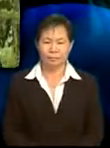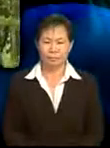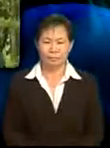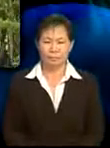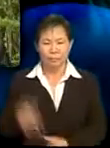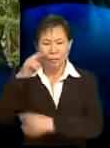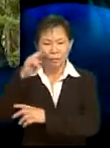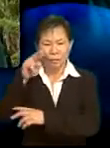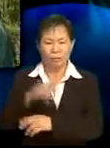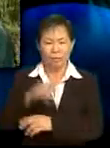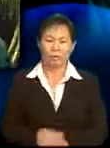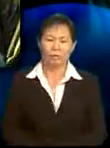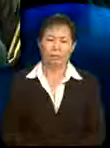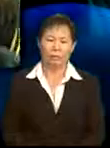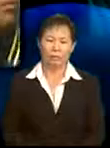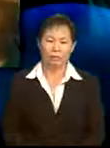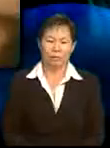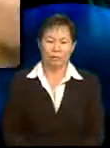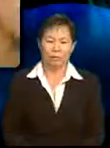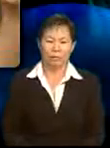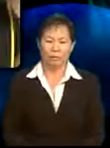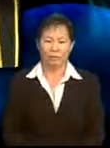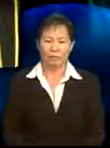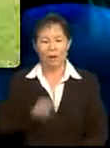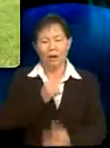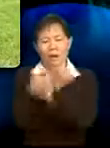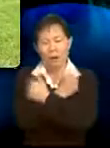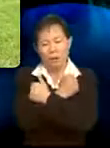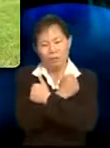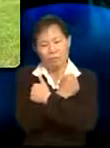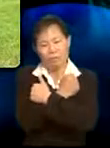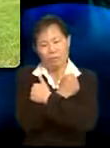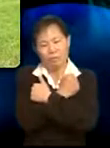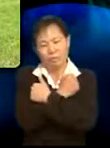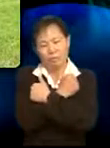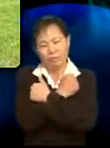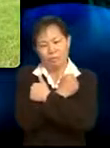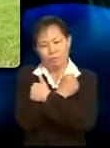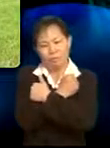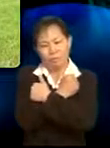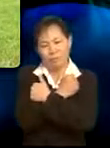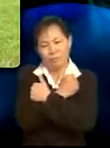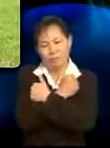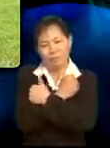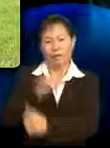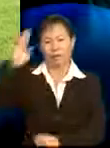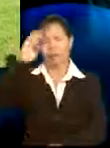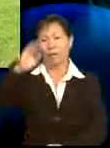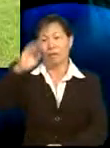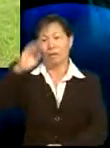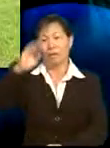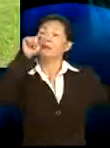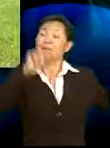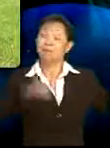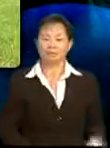Have you watched Finding Nemo? Oh, yes. I just love Nemo. Cute thing. Aha, a